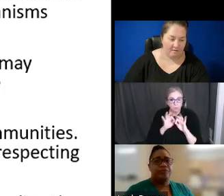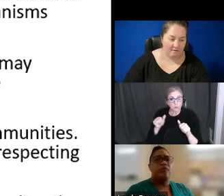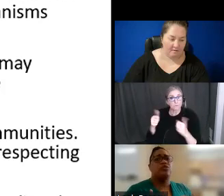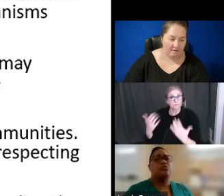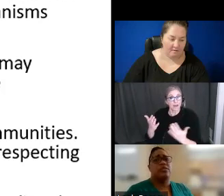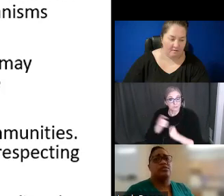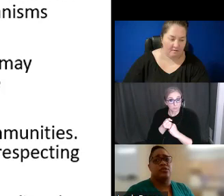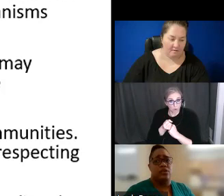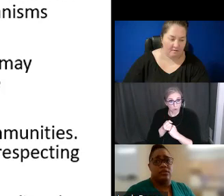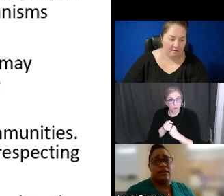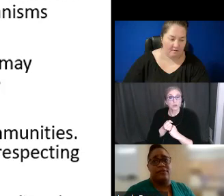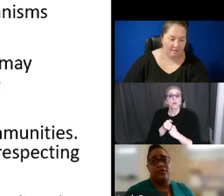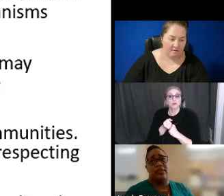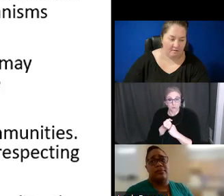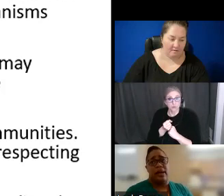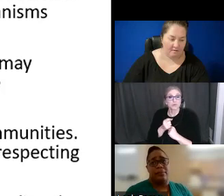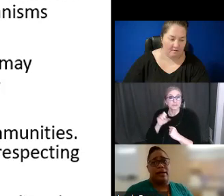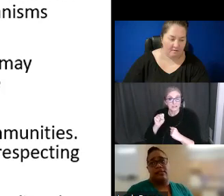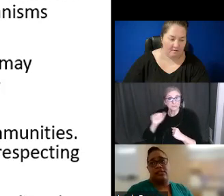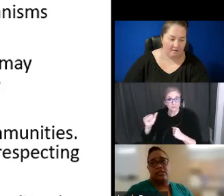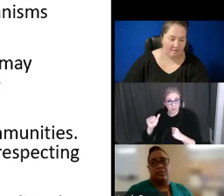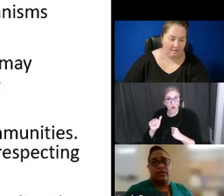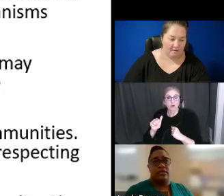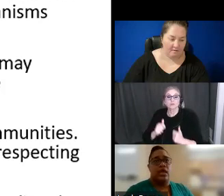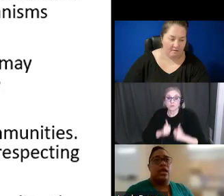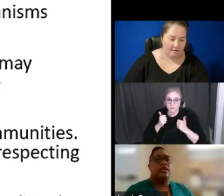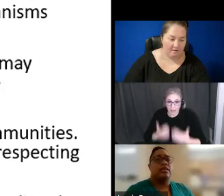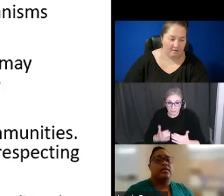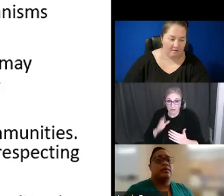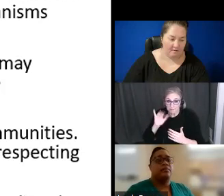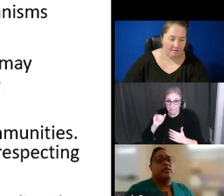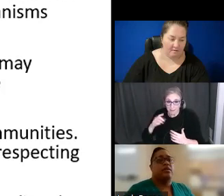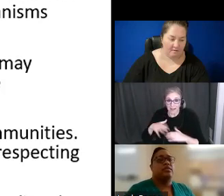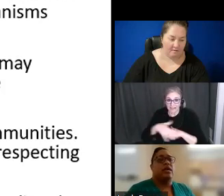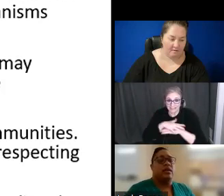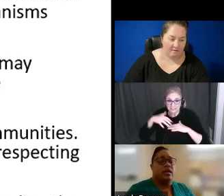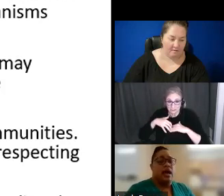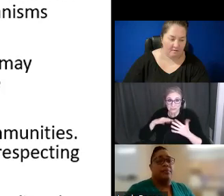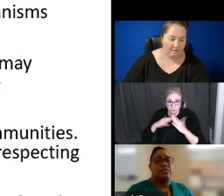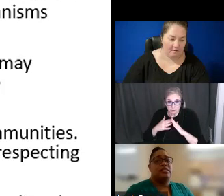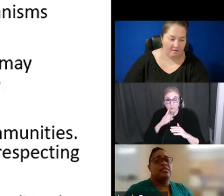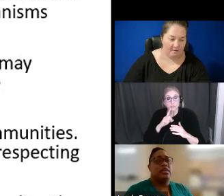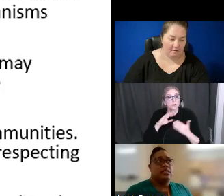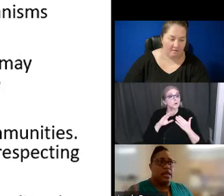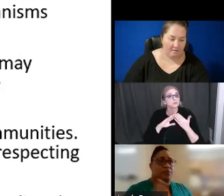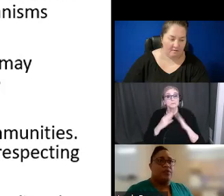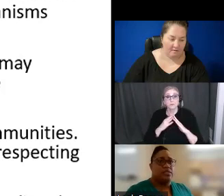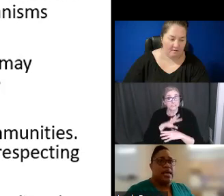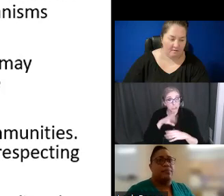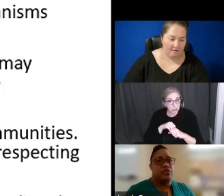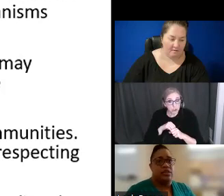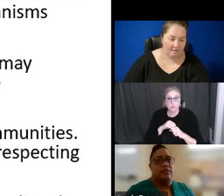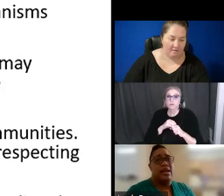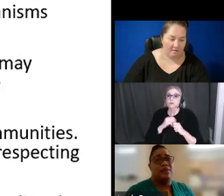support to sexual assault survivors within BIPOC and Indigenous communities. These communities encompass such a